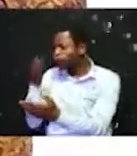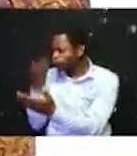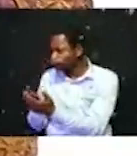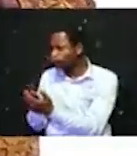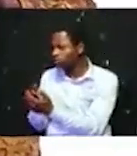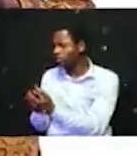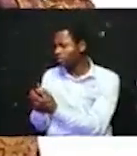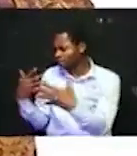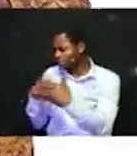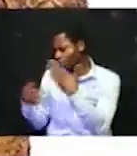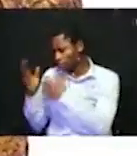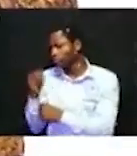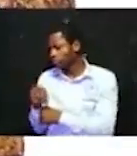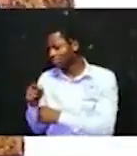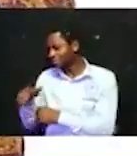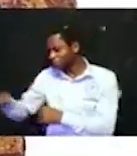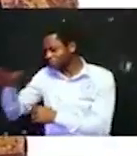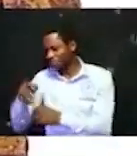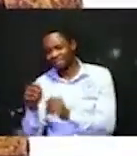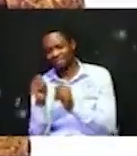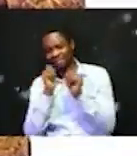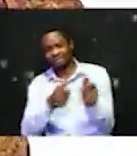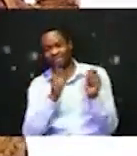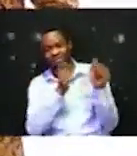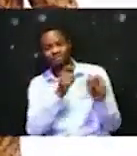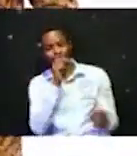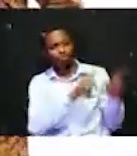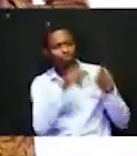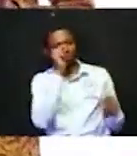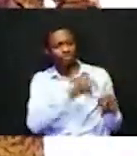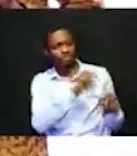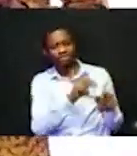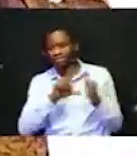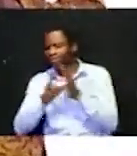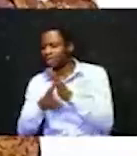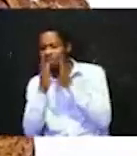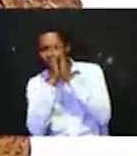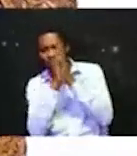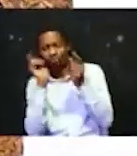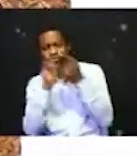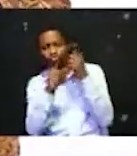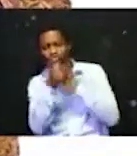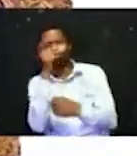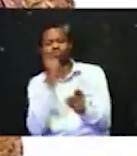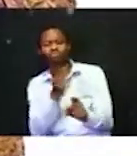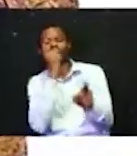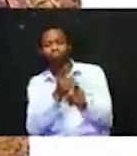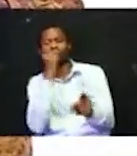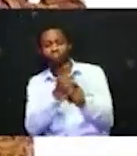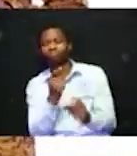in need and prayed to God regularly. Oye, odiferini na osuro nyankopon oni ni fiefuo